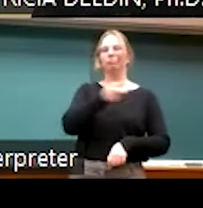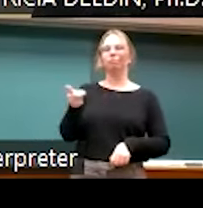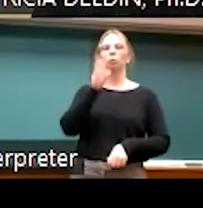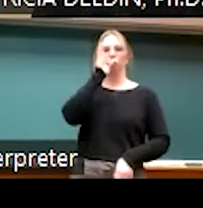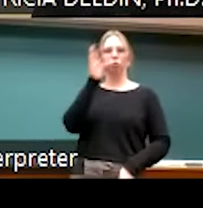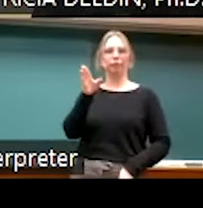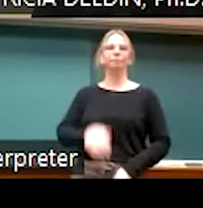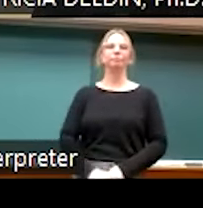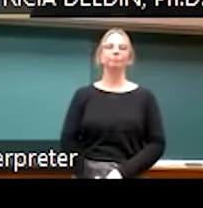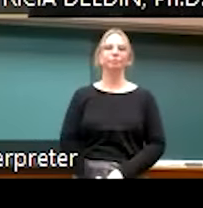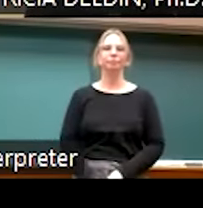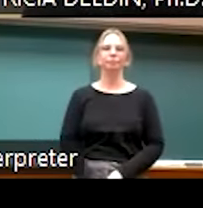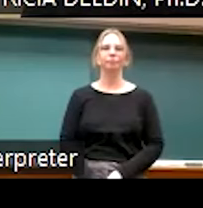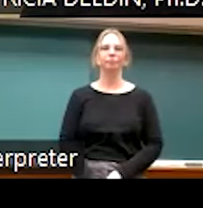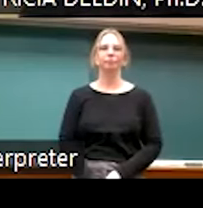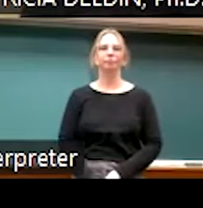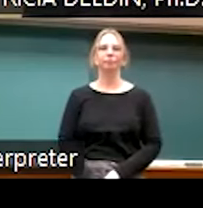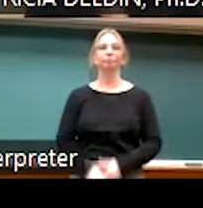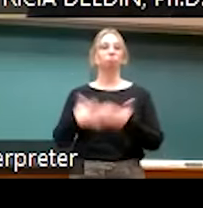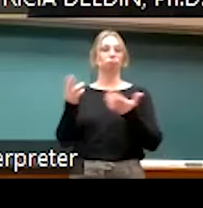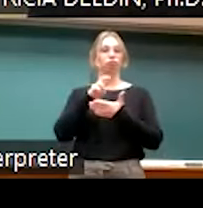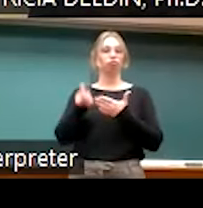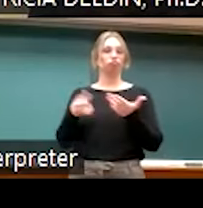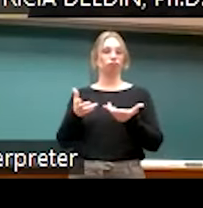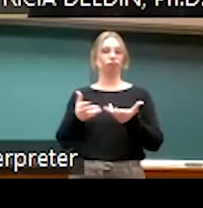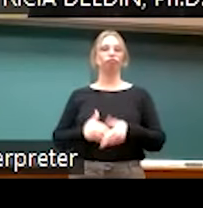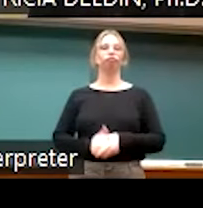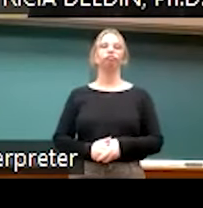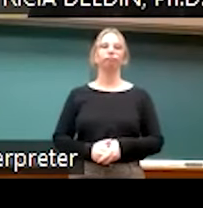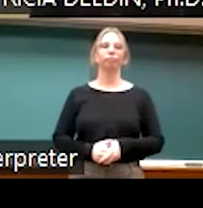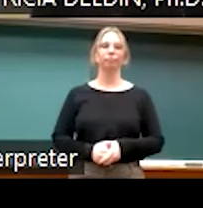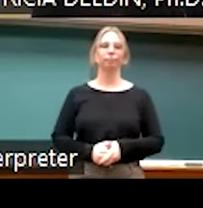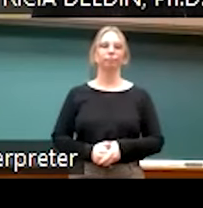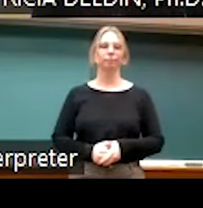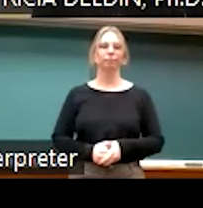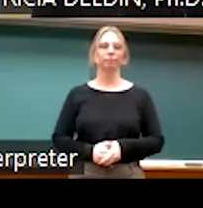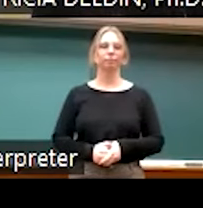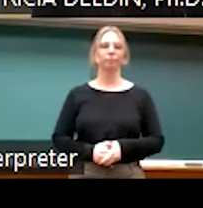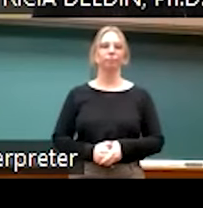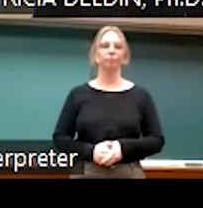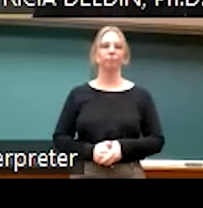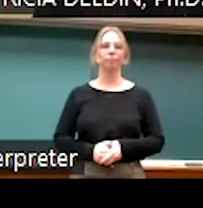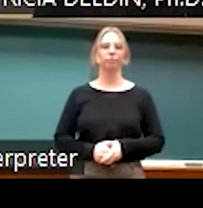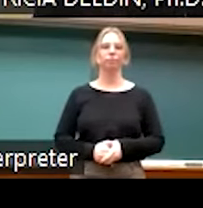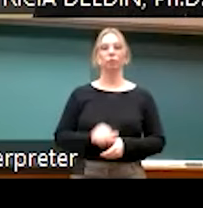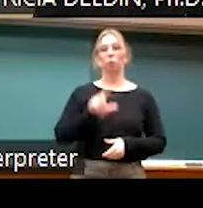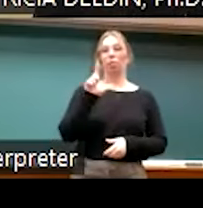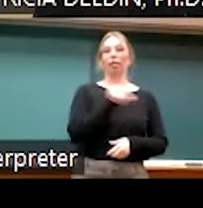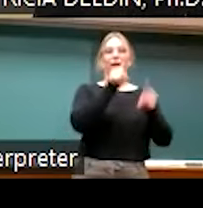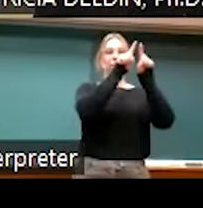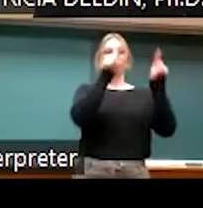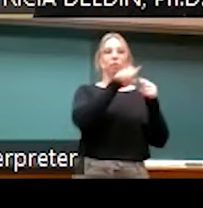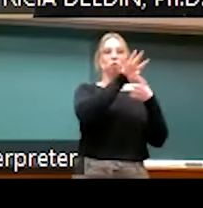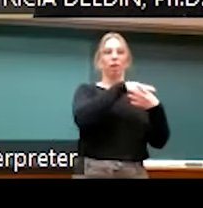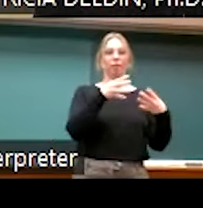And what did we find? We found, okay, so this first graph is